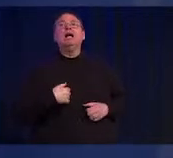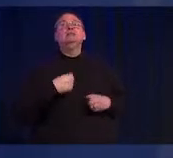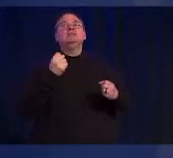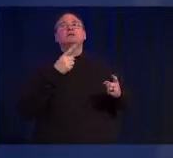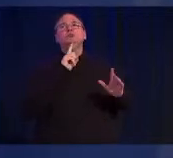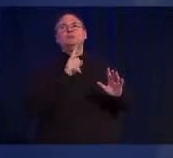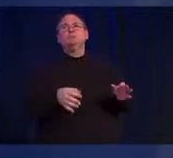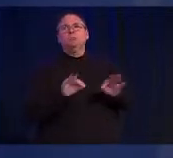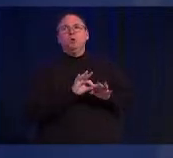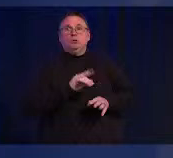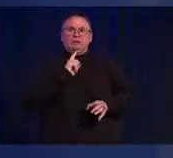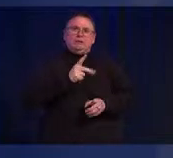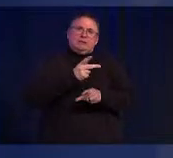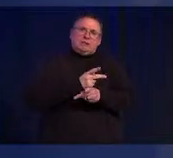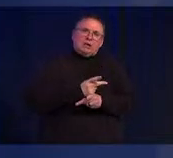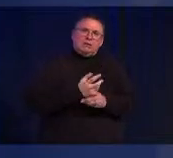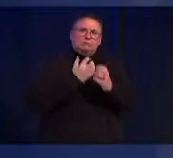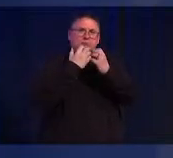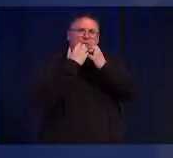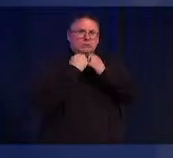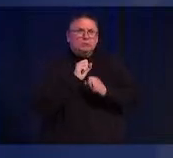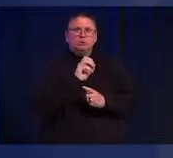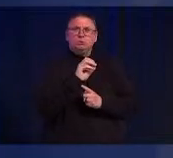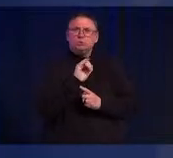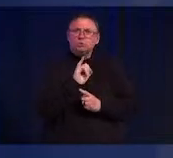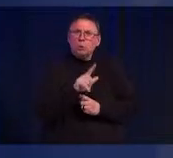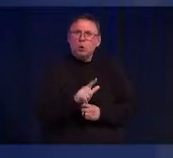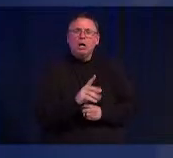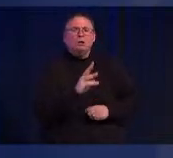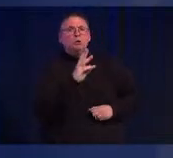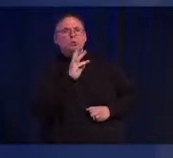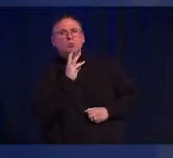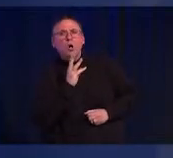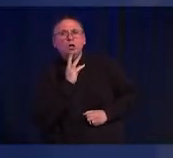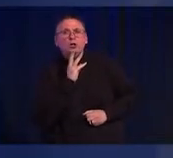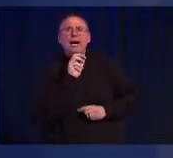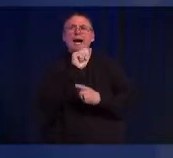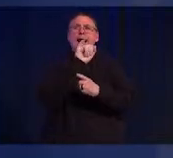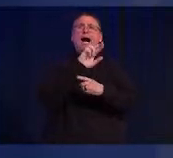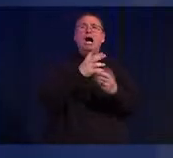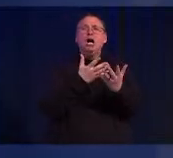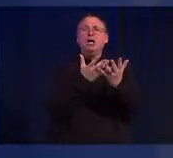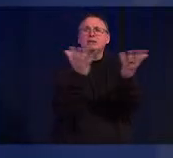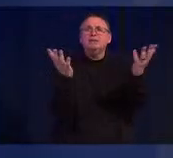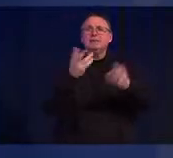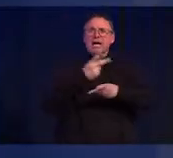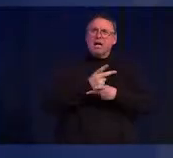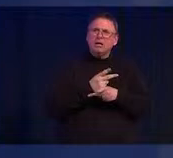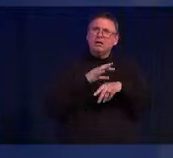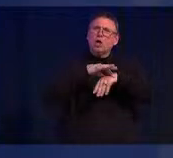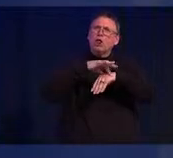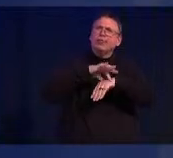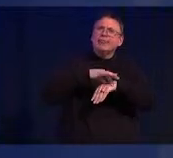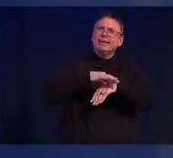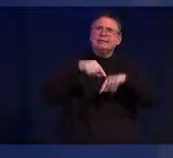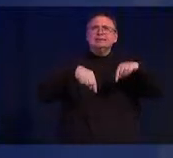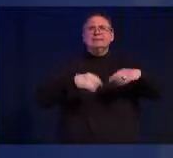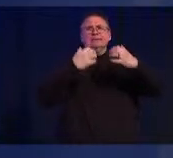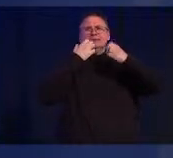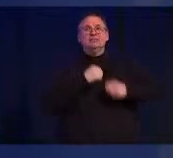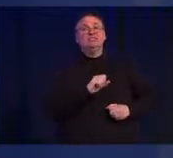of our soil and our water and our air as well. I also want to mention when Senator Braun was, well, he is a senator, but